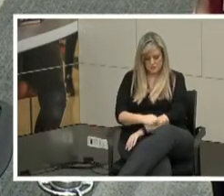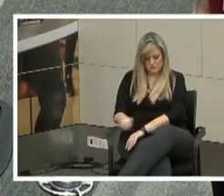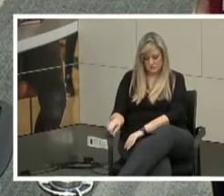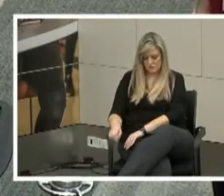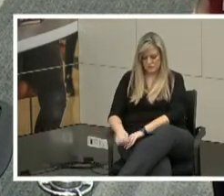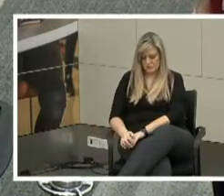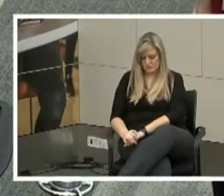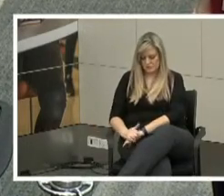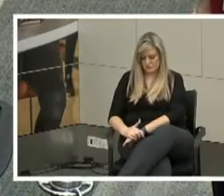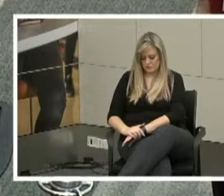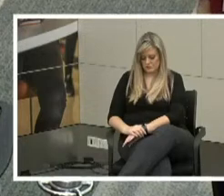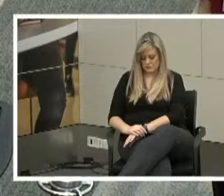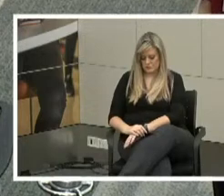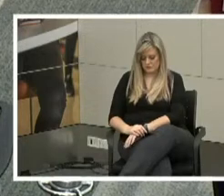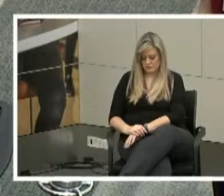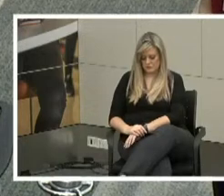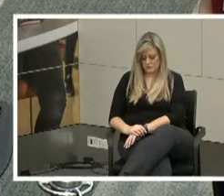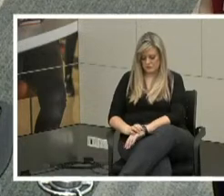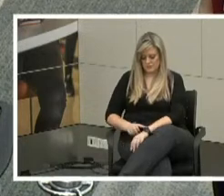shyen